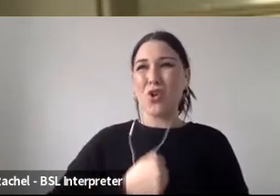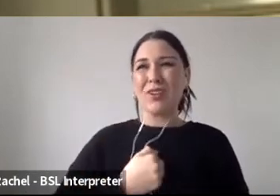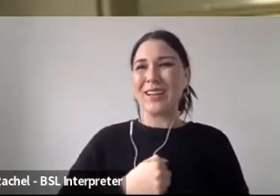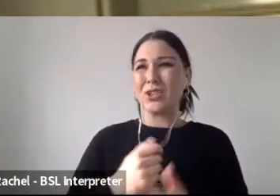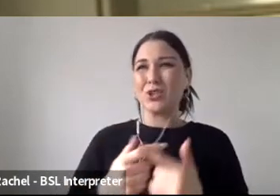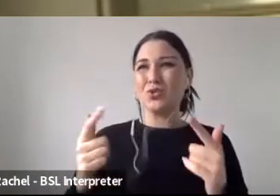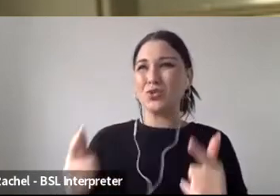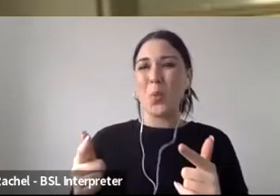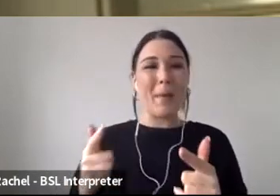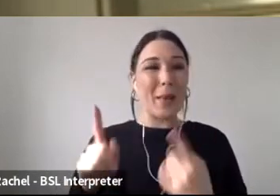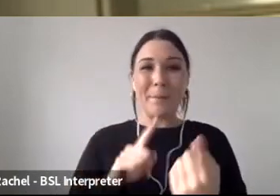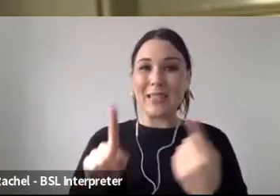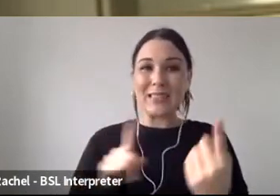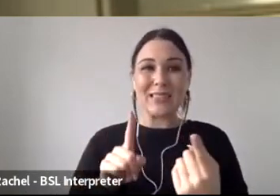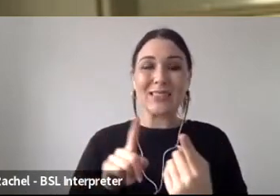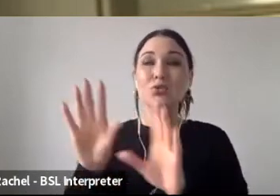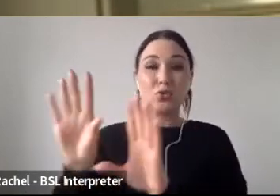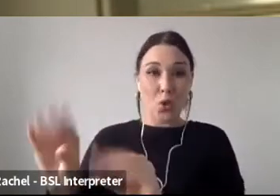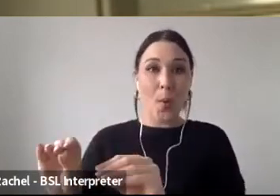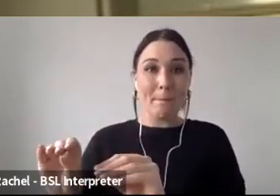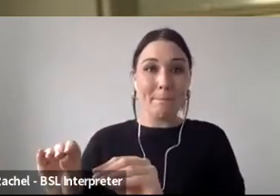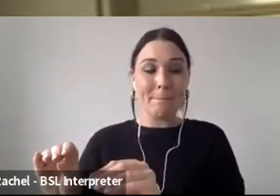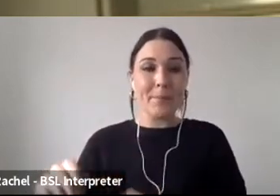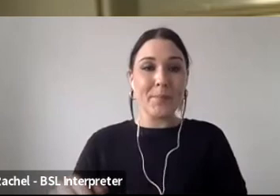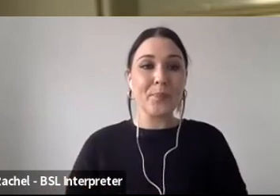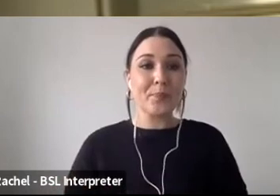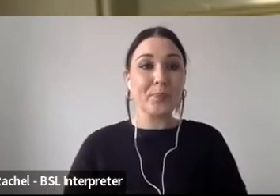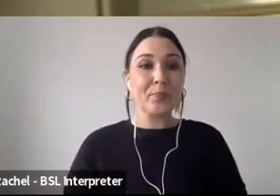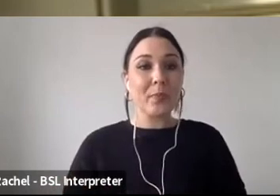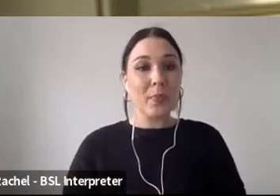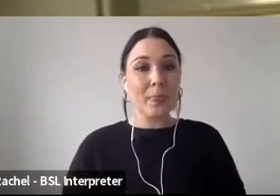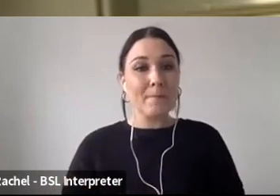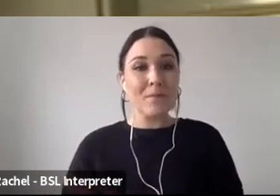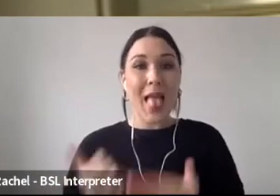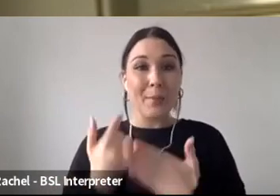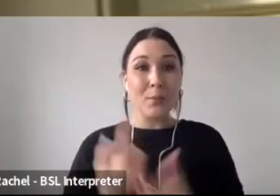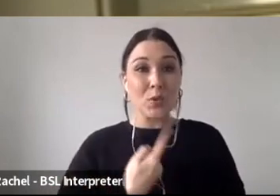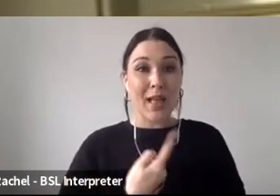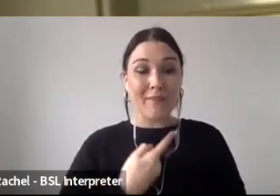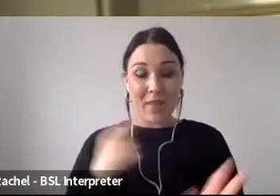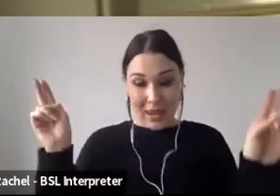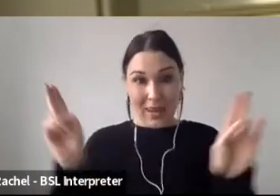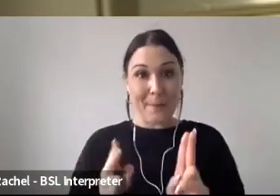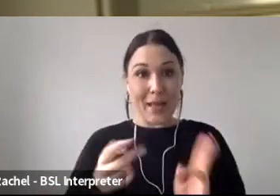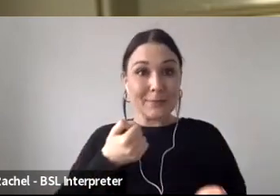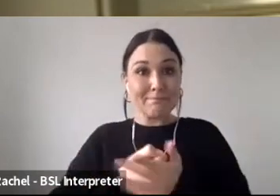stop. Or, you know, you help yourself, set yourself a number of meetings.